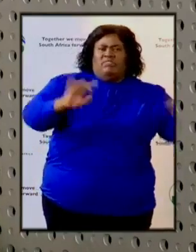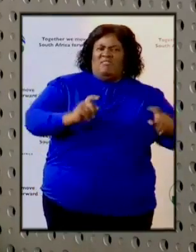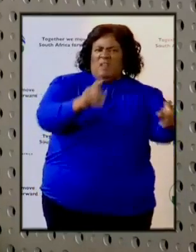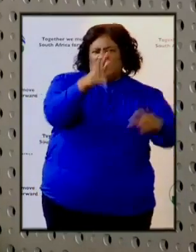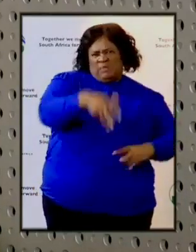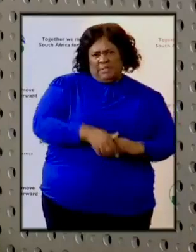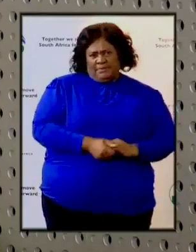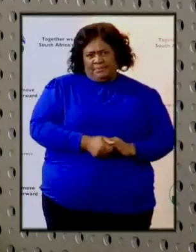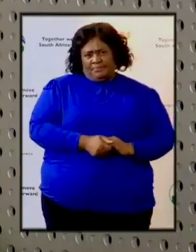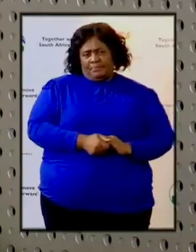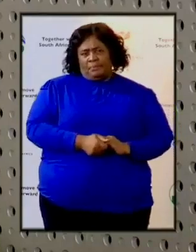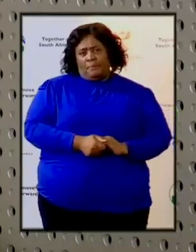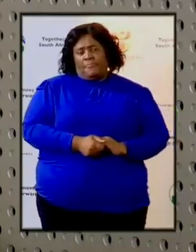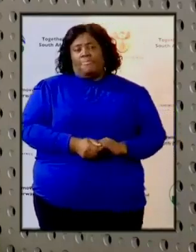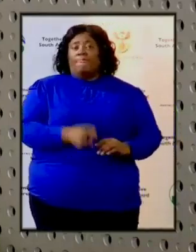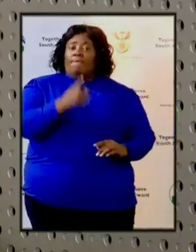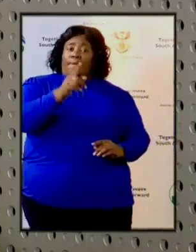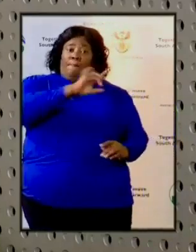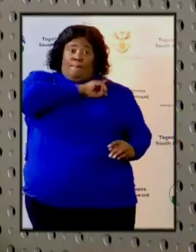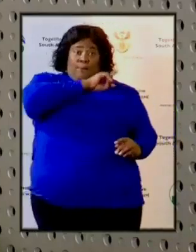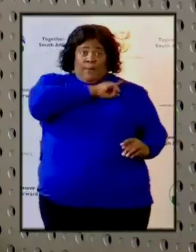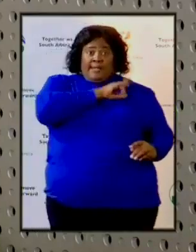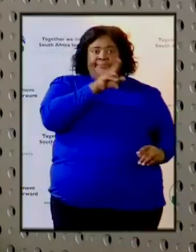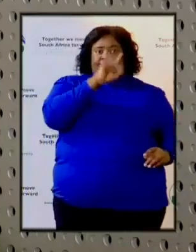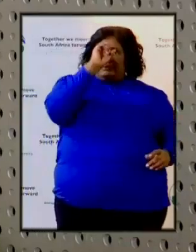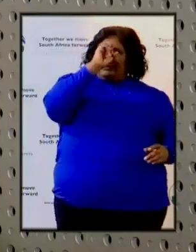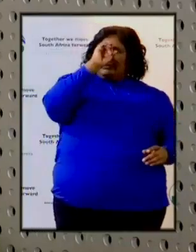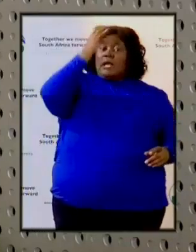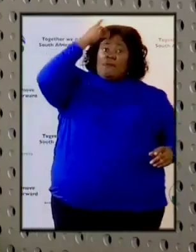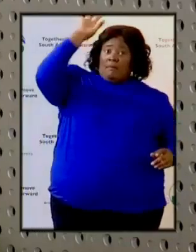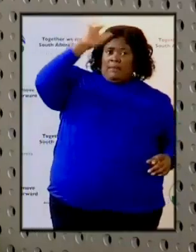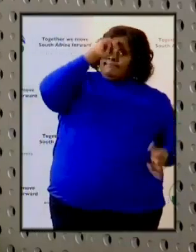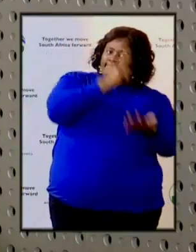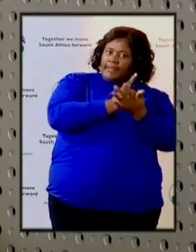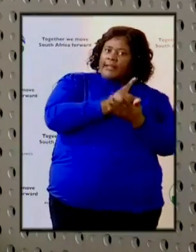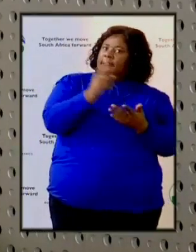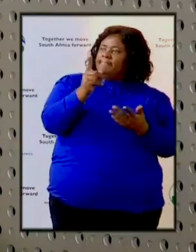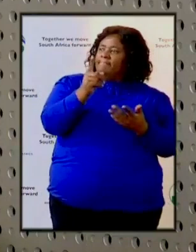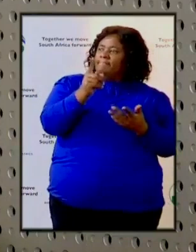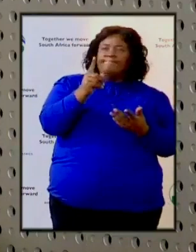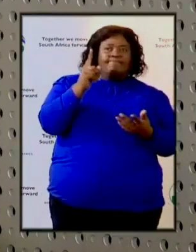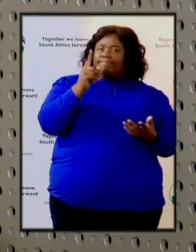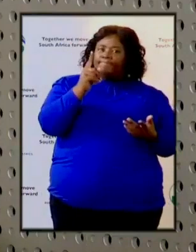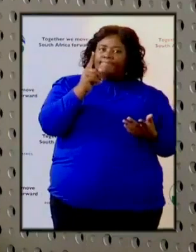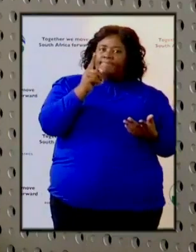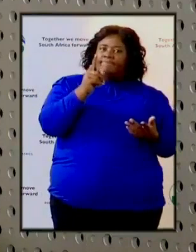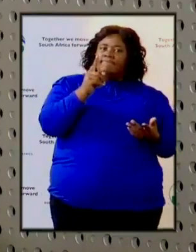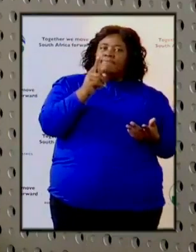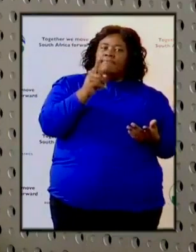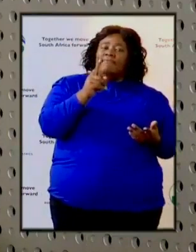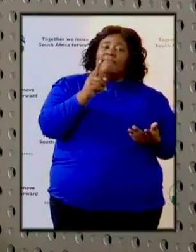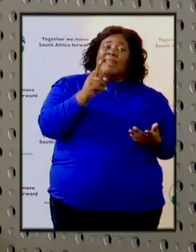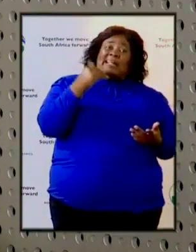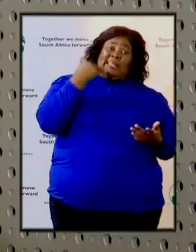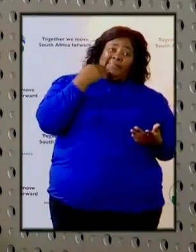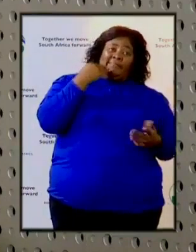Iyo-ke into eyenze ukuthi uhulumeni alalele athi hayi makunjalo noma